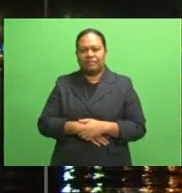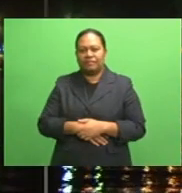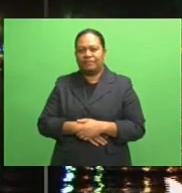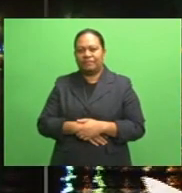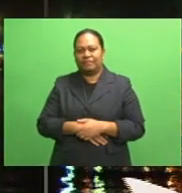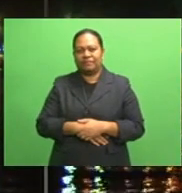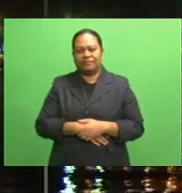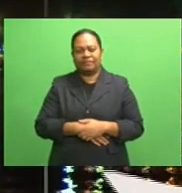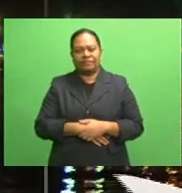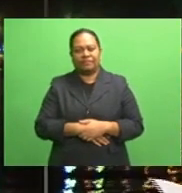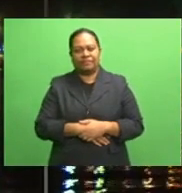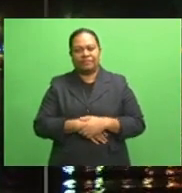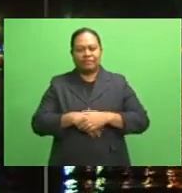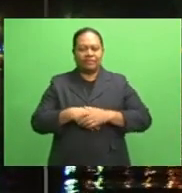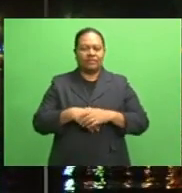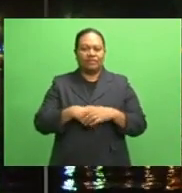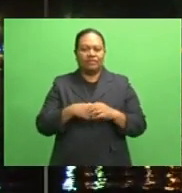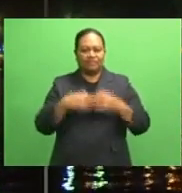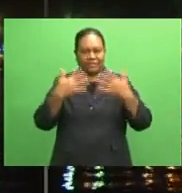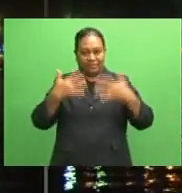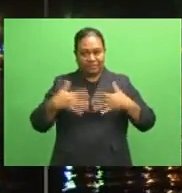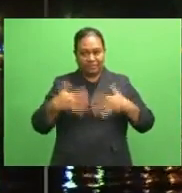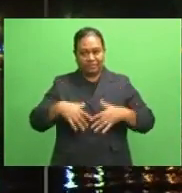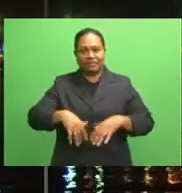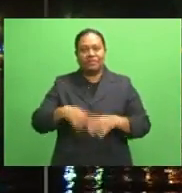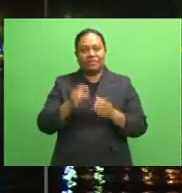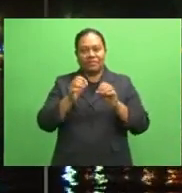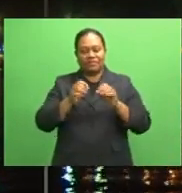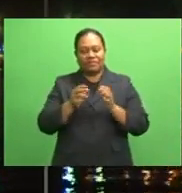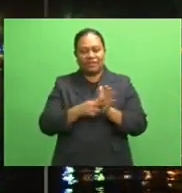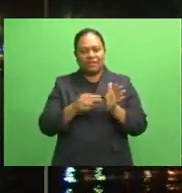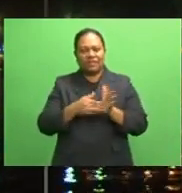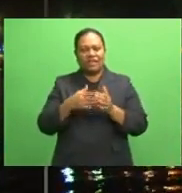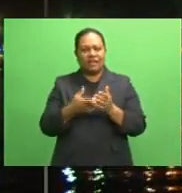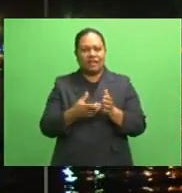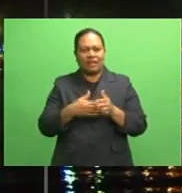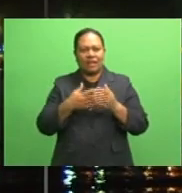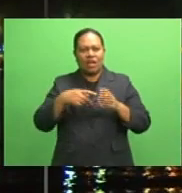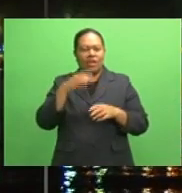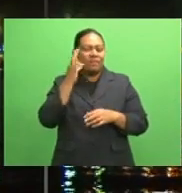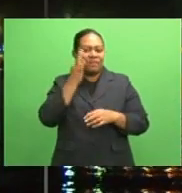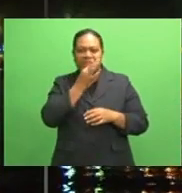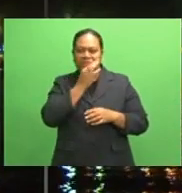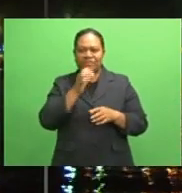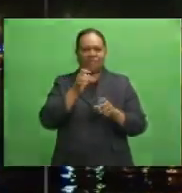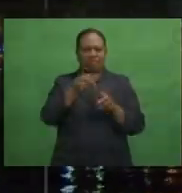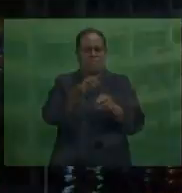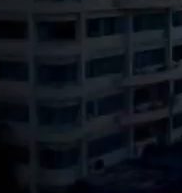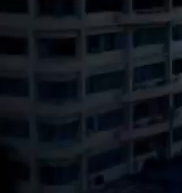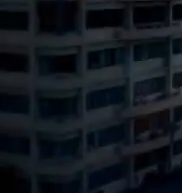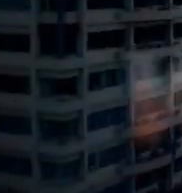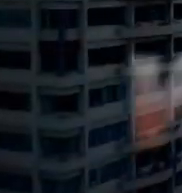Crusaders. In Super Rugby Australia, the Waratahs thrashed the Reds 45-12.